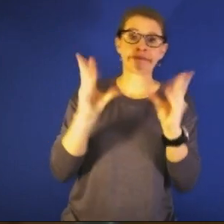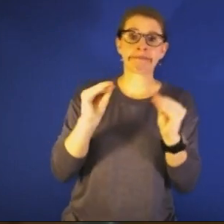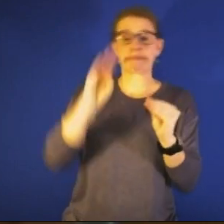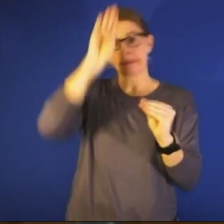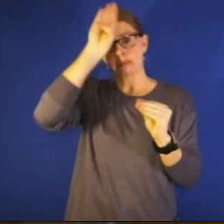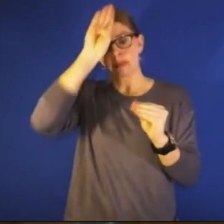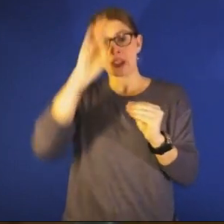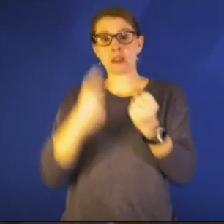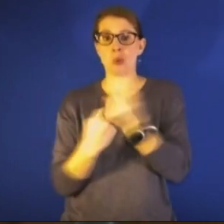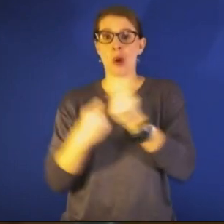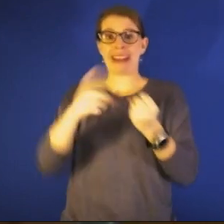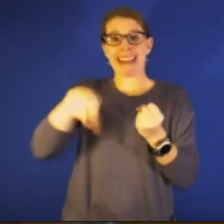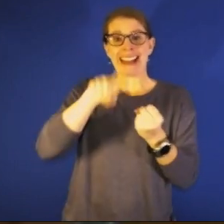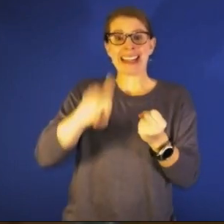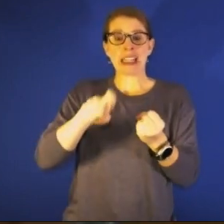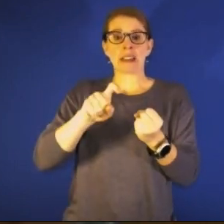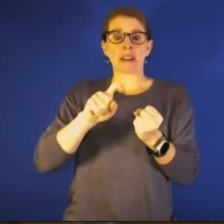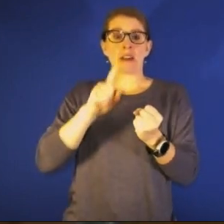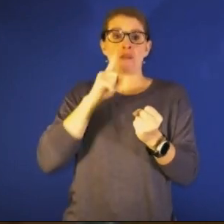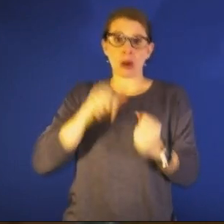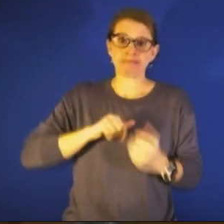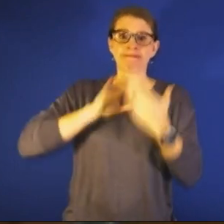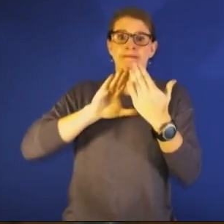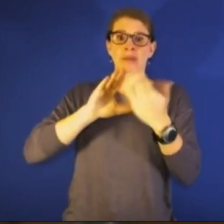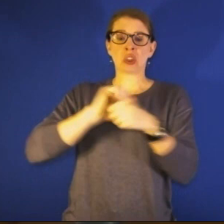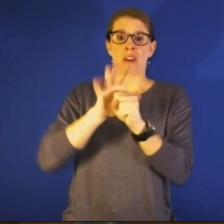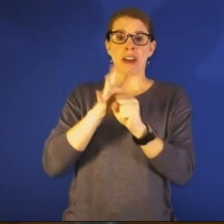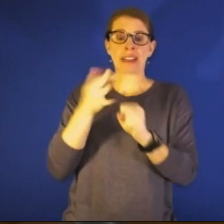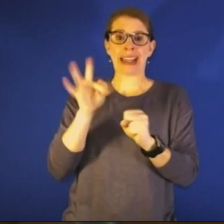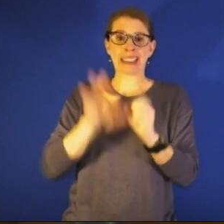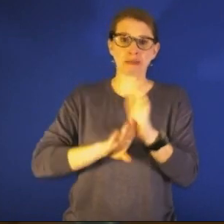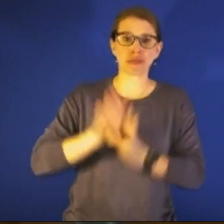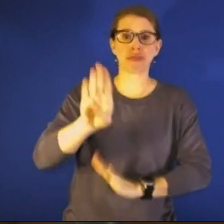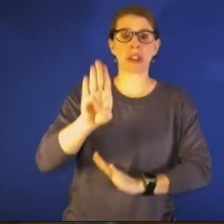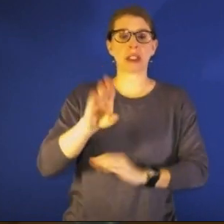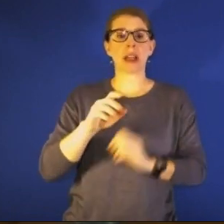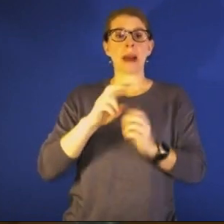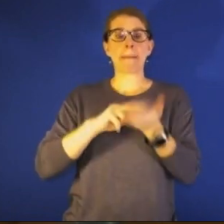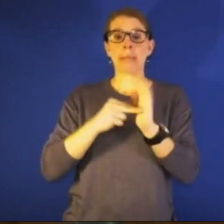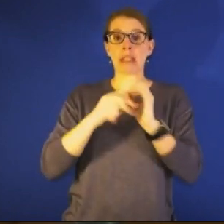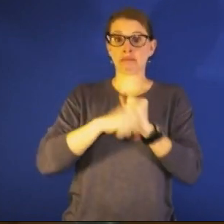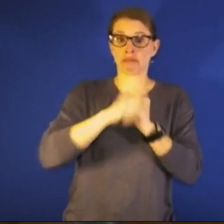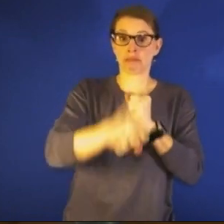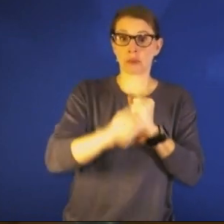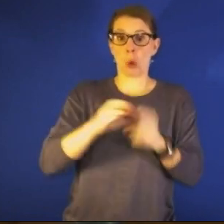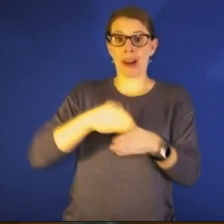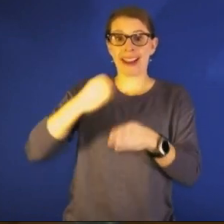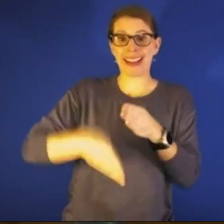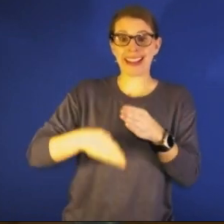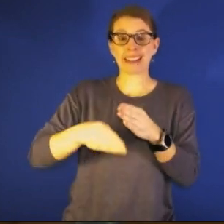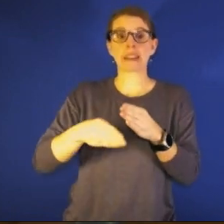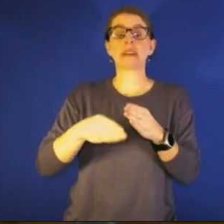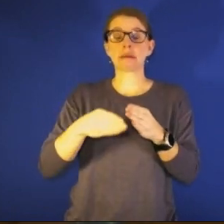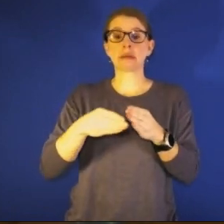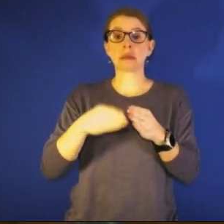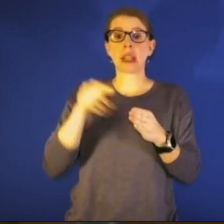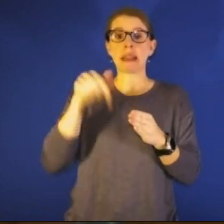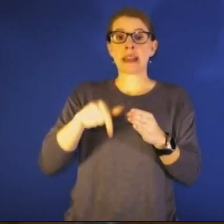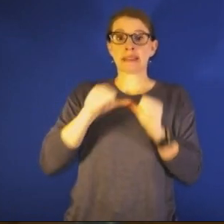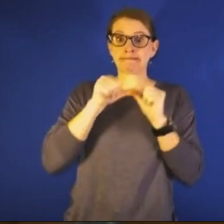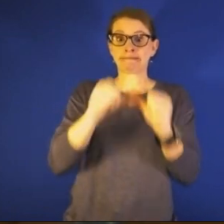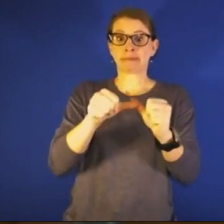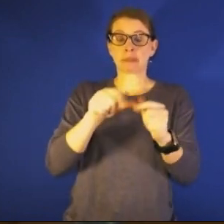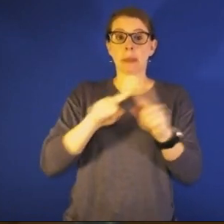surge. Legislative leaders can extend or end this expansion, but this morning is all dedicated to what